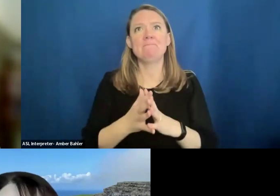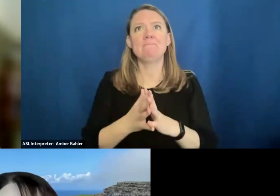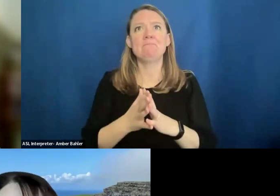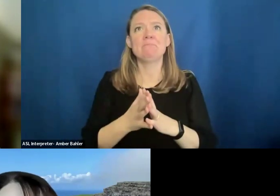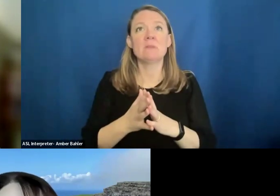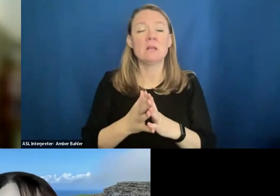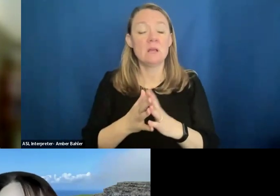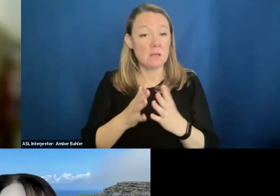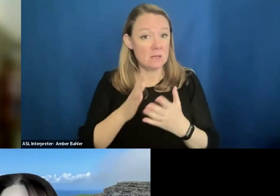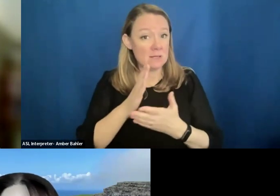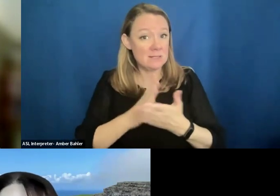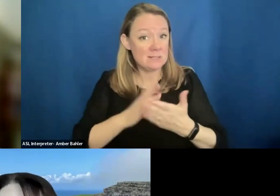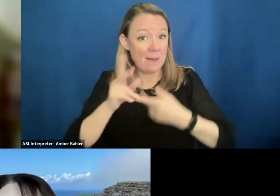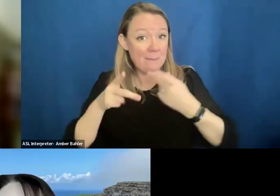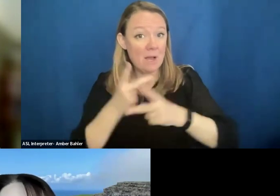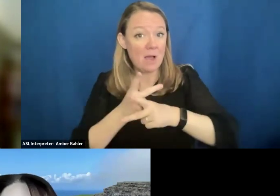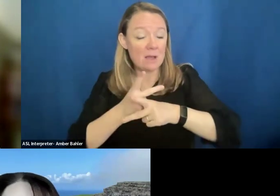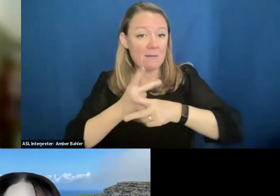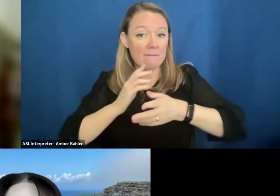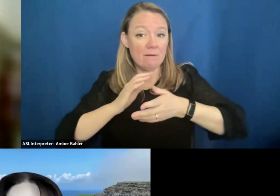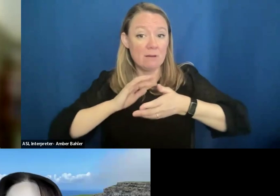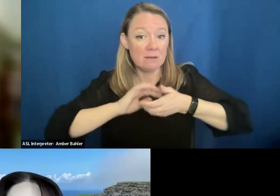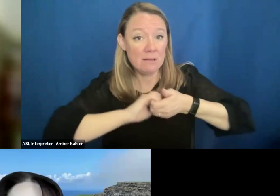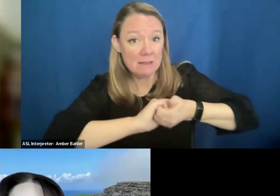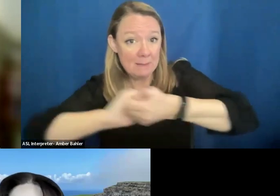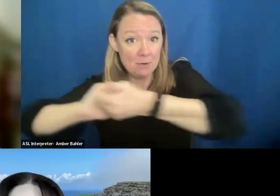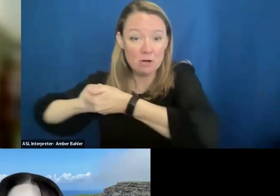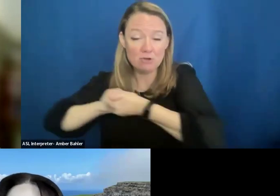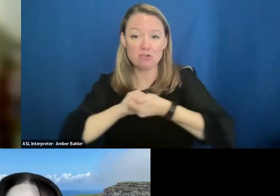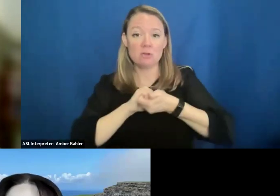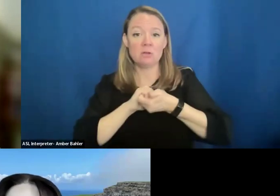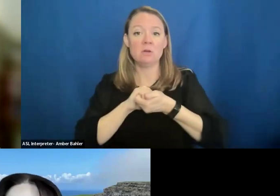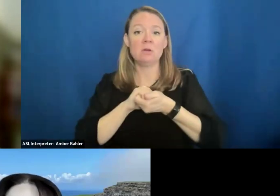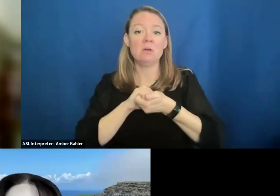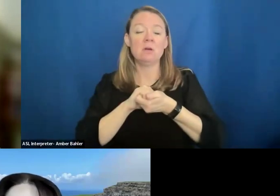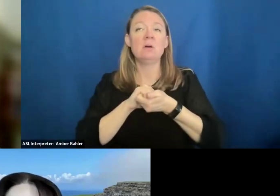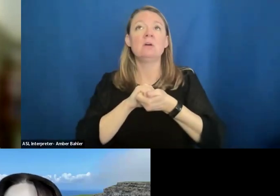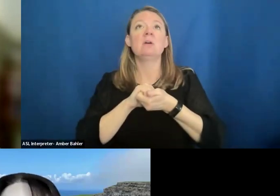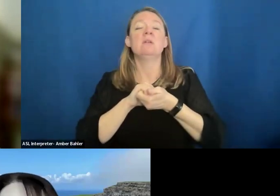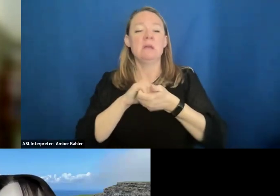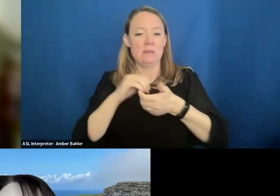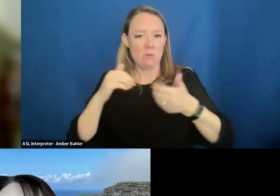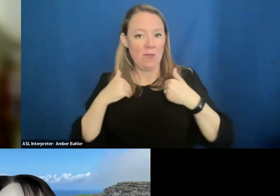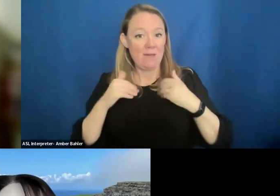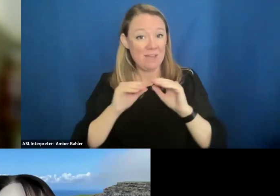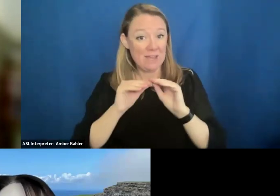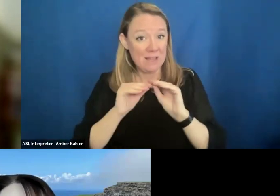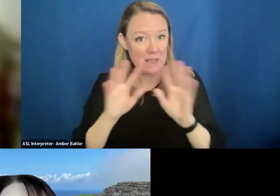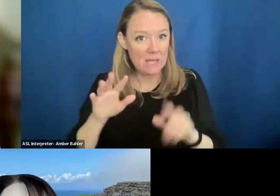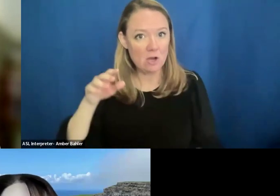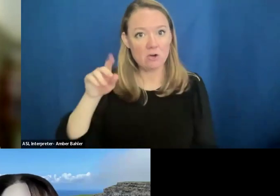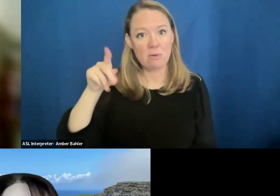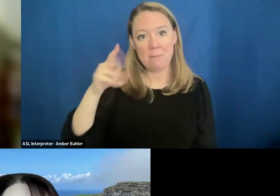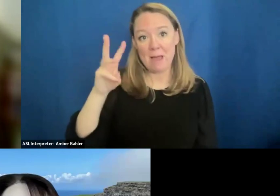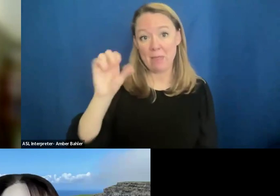reassurance that there's collaboration or there's pathways that are clear between the emergency departments and the 23-hour facilities, because I suspect